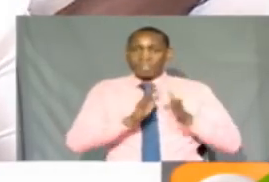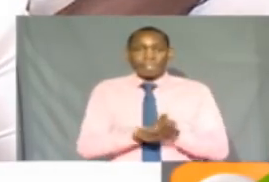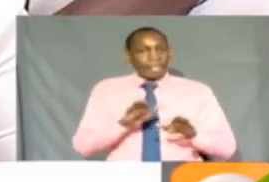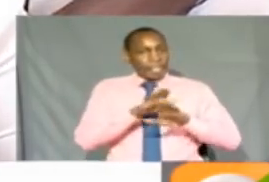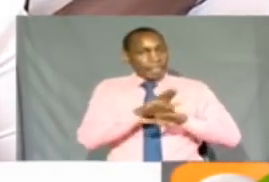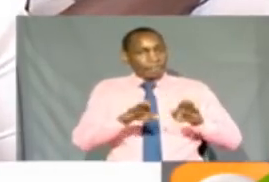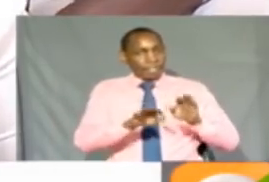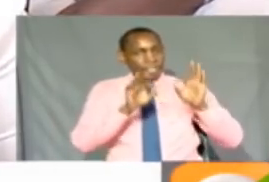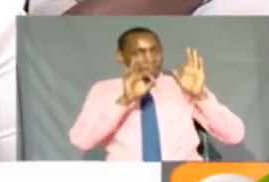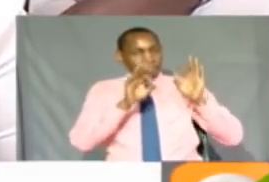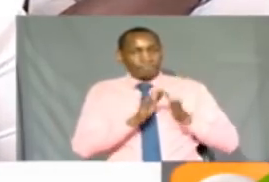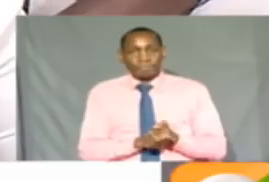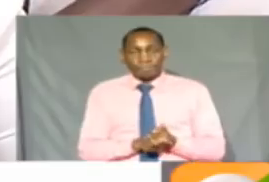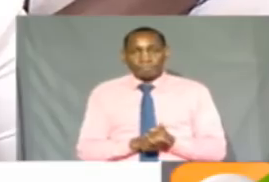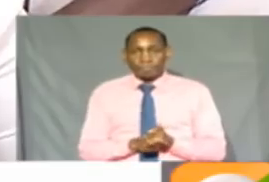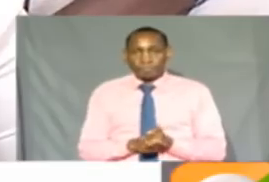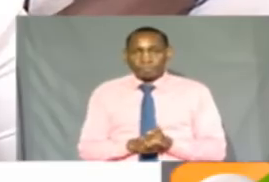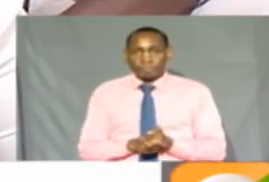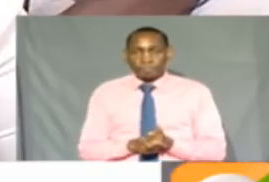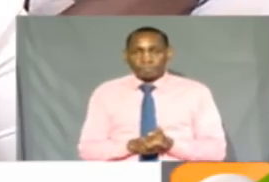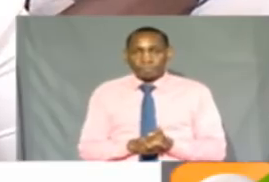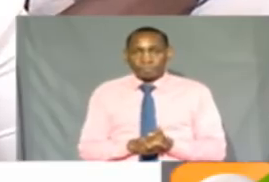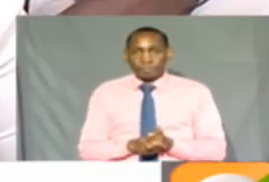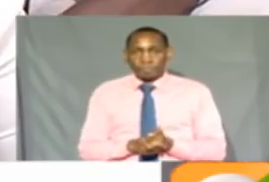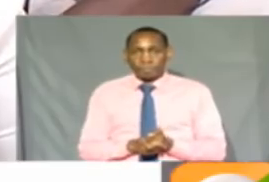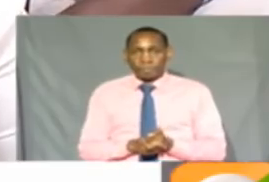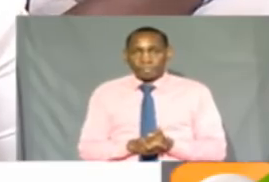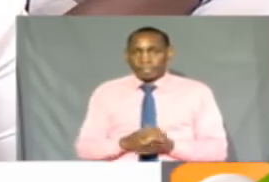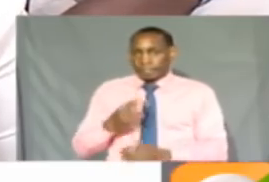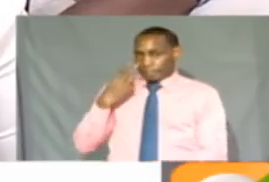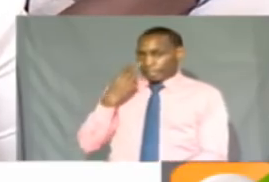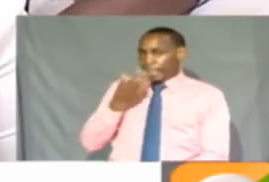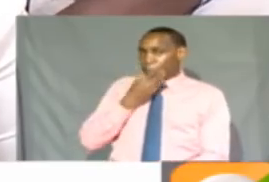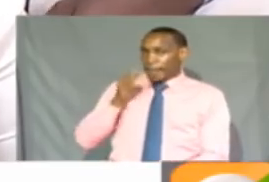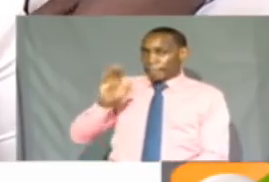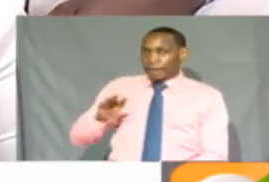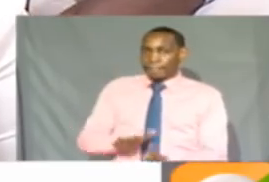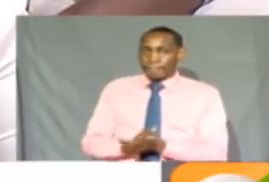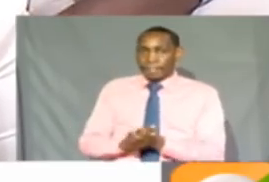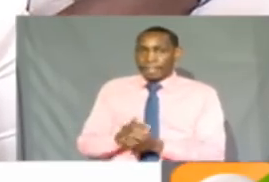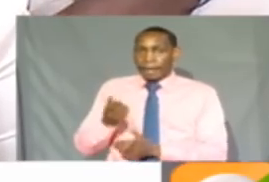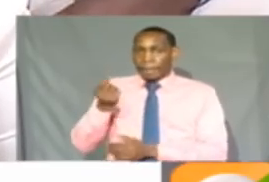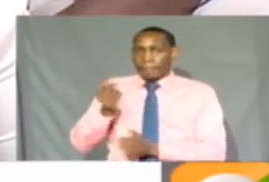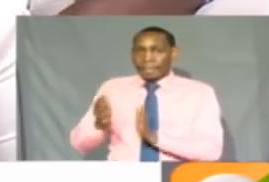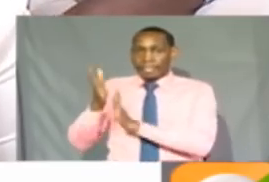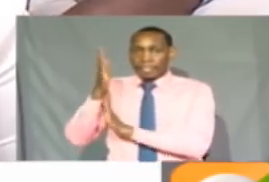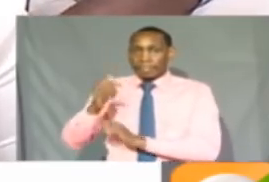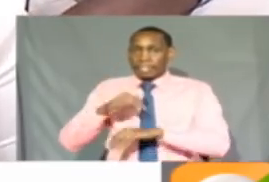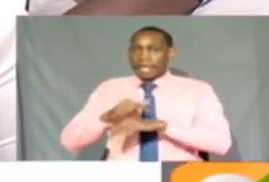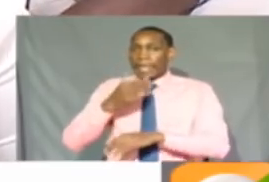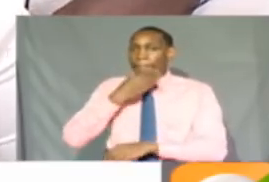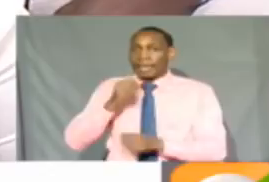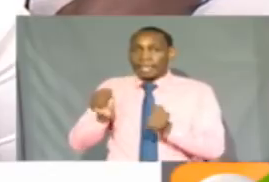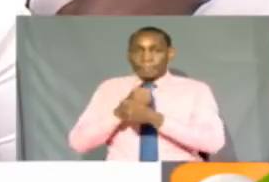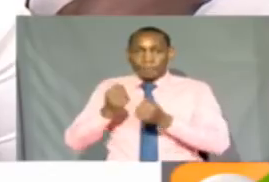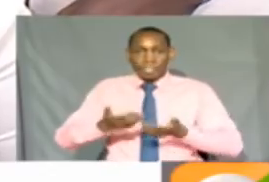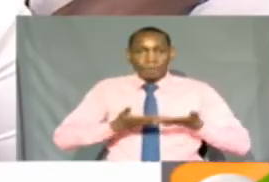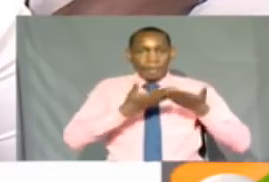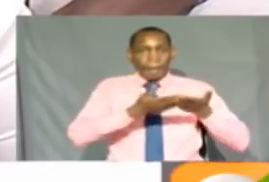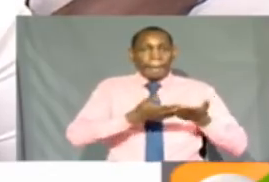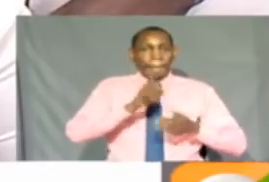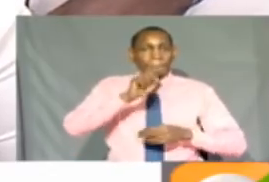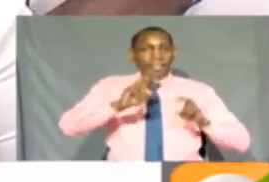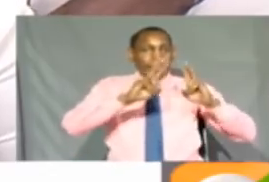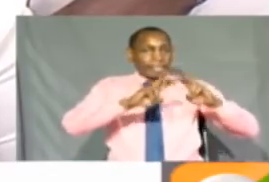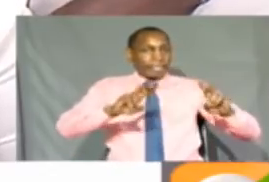in. There is this thing called fitting in. So you look at your man as your financial security, and when your man is not in a position to provide for you, you have to look